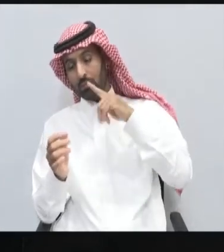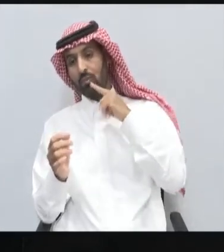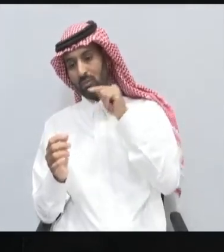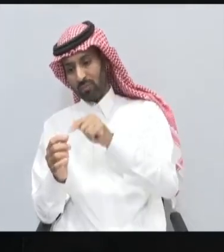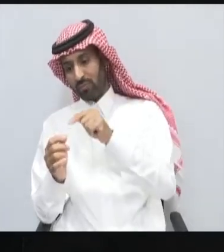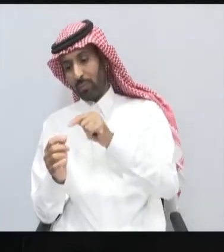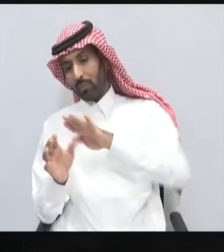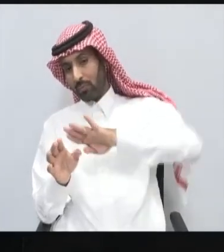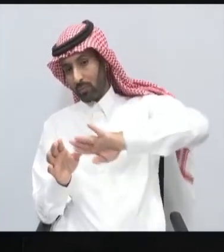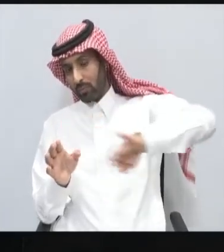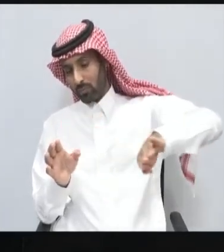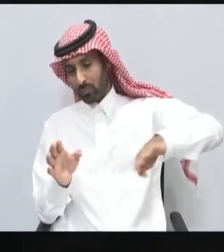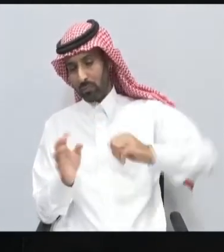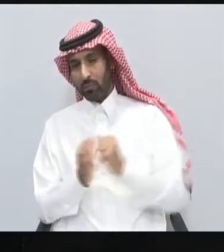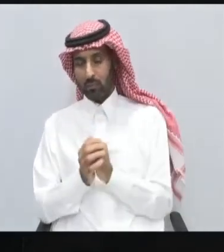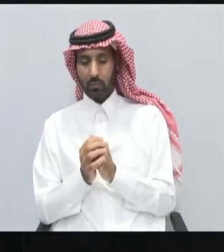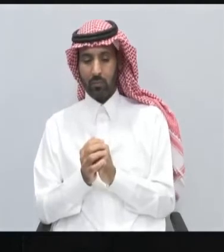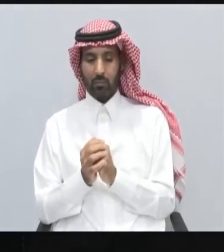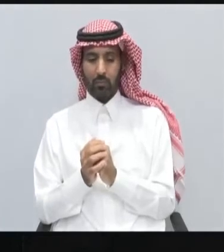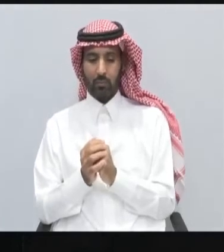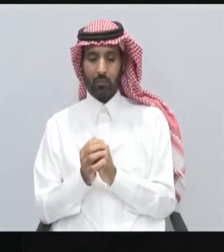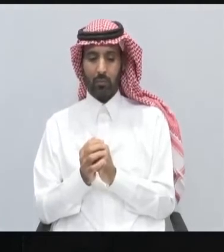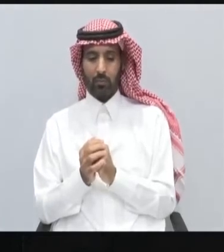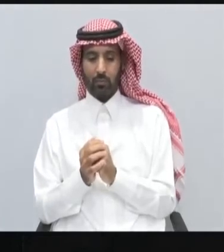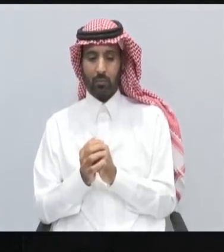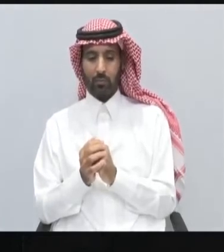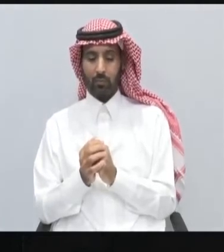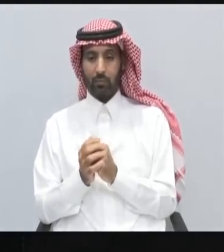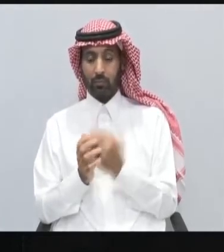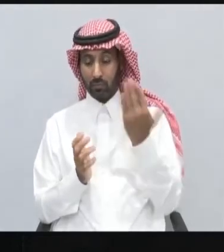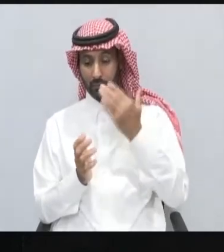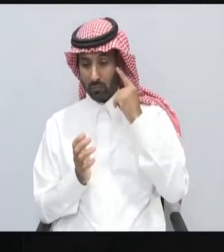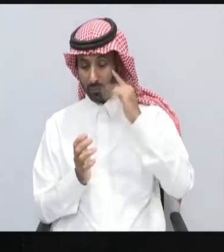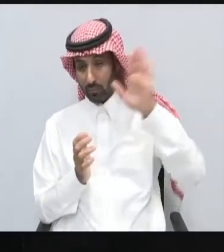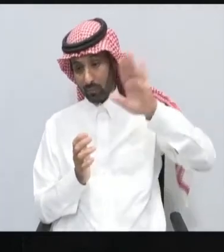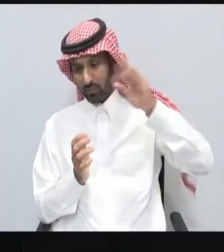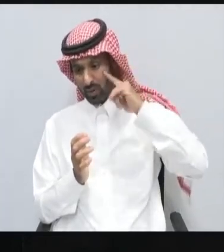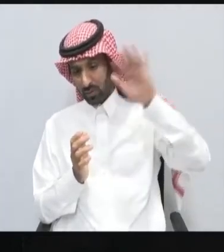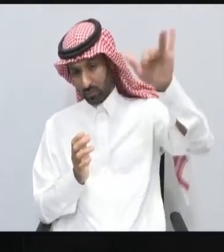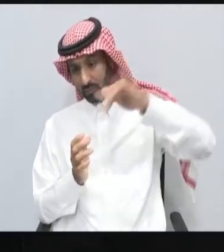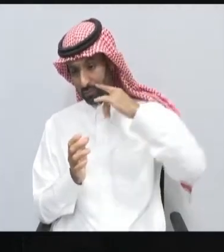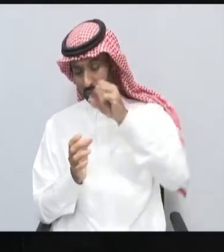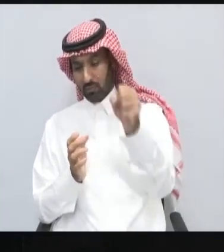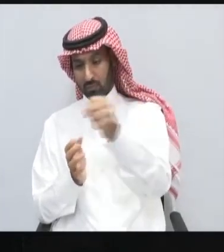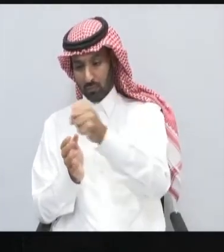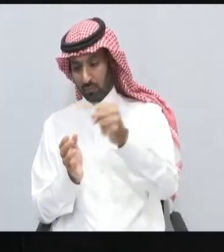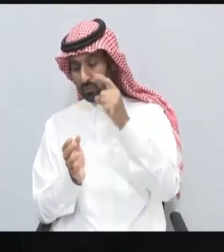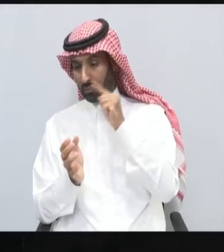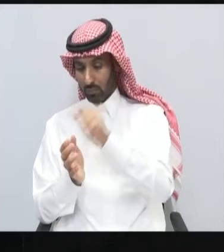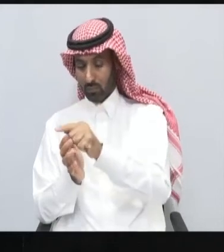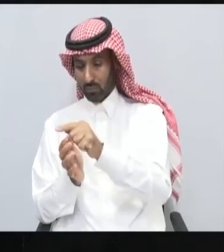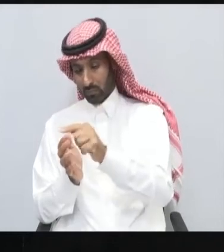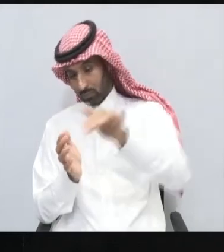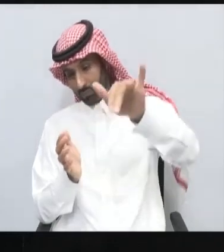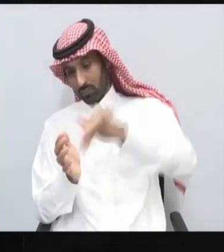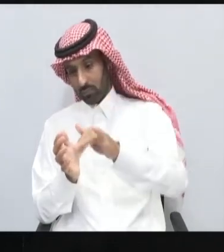running or they are signal, they waving for you to hold the door, you should hold the